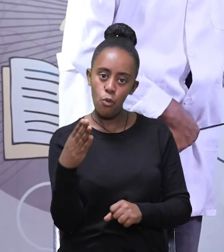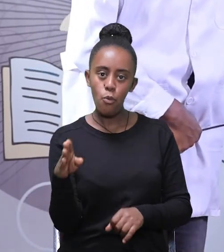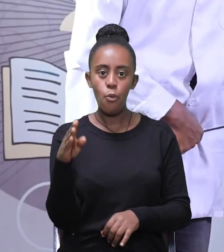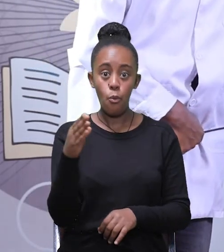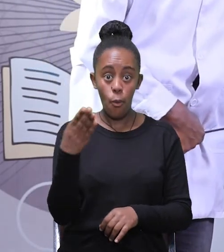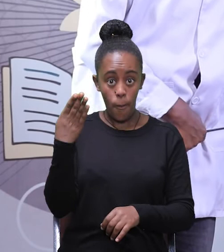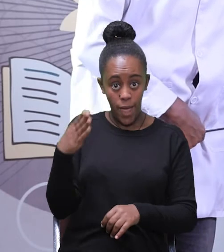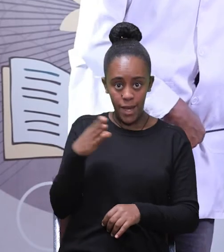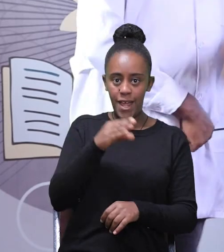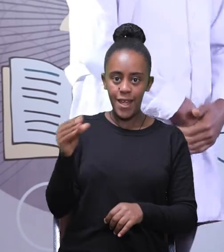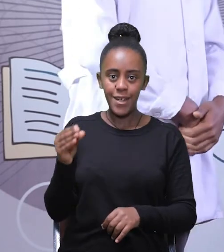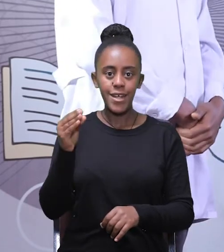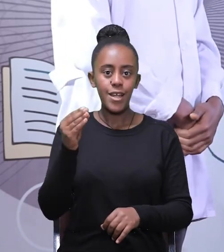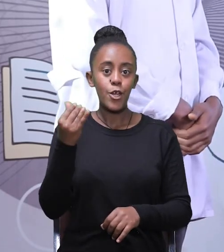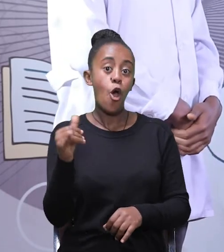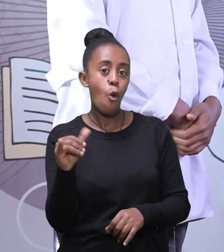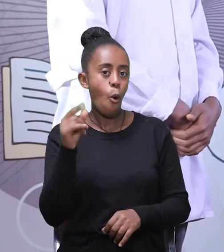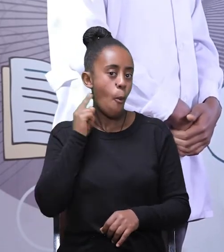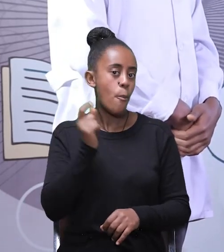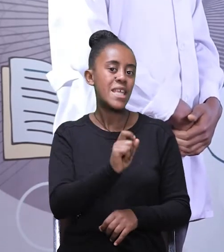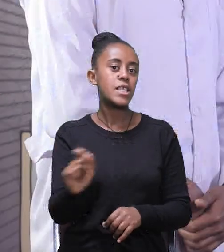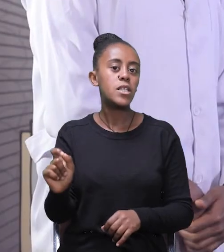and a yellow pencil.